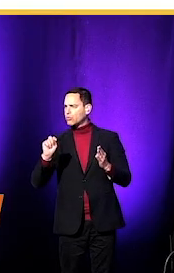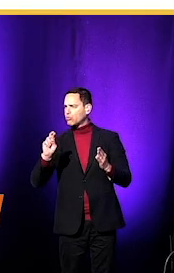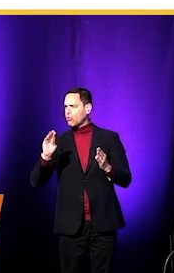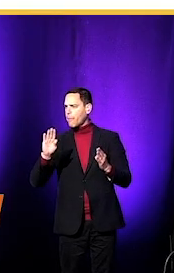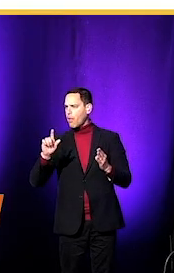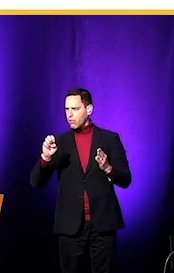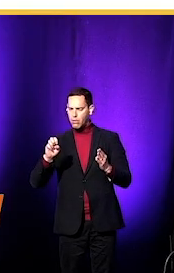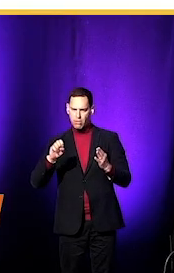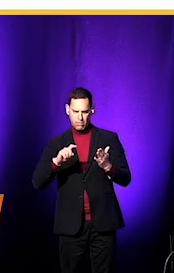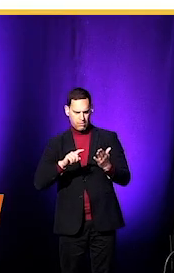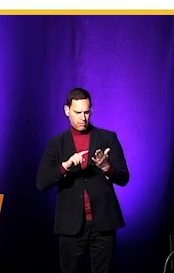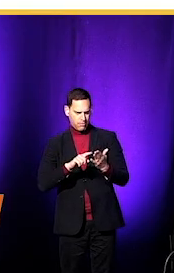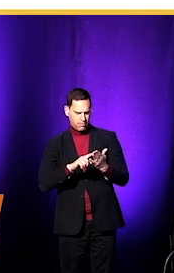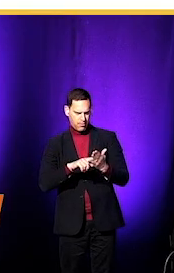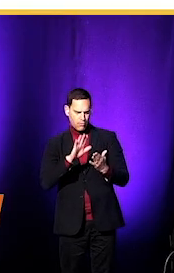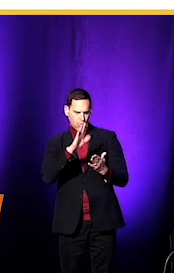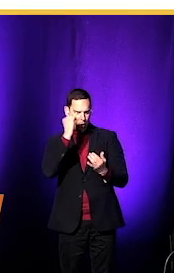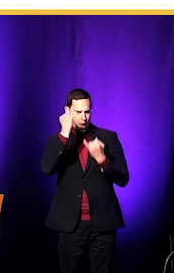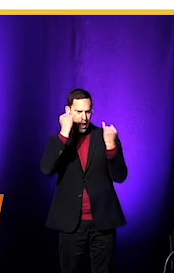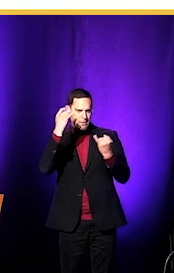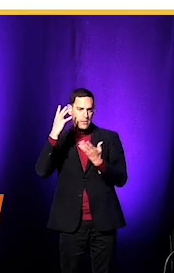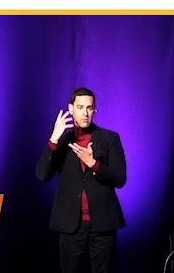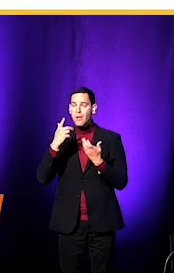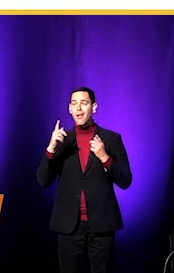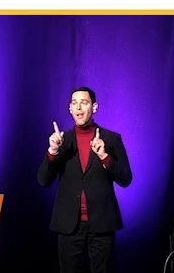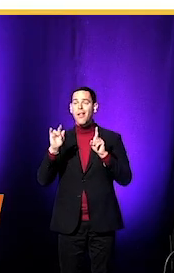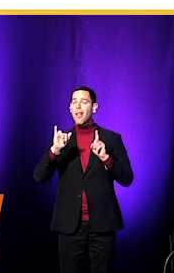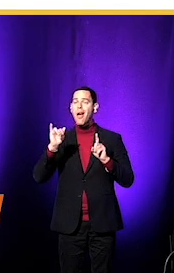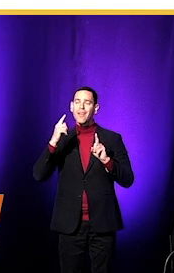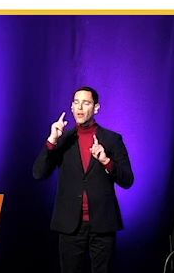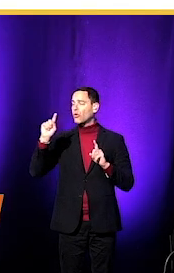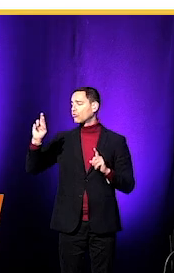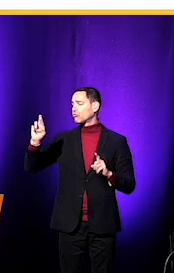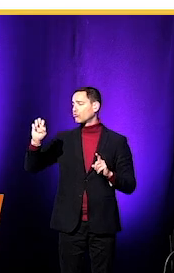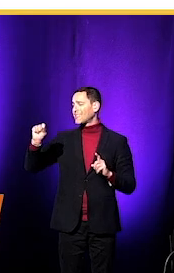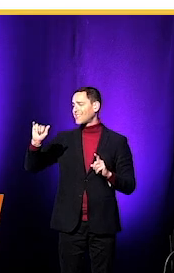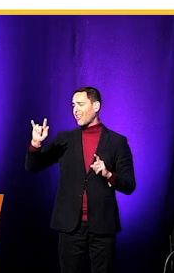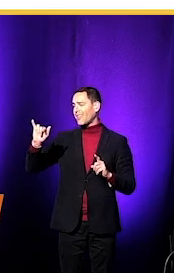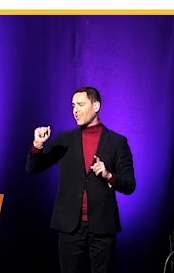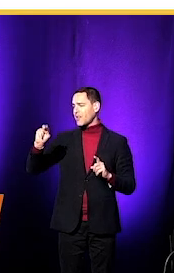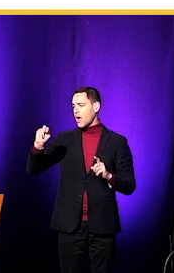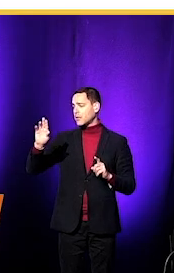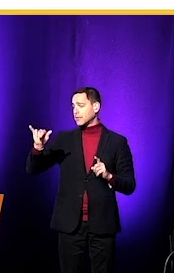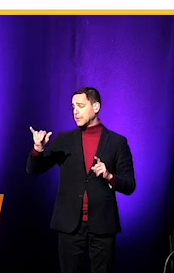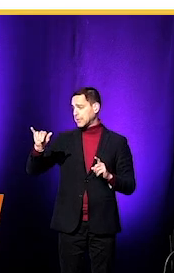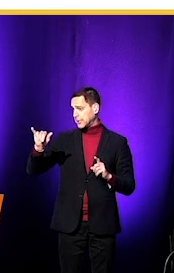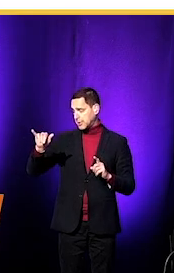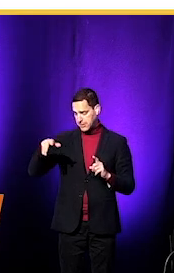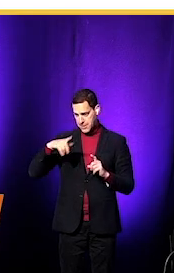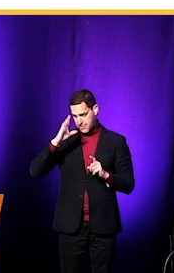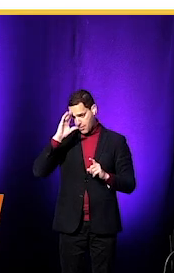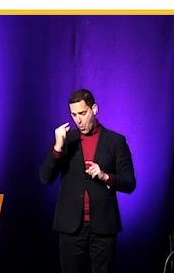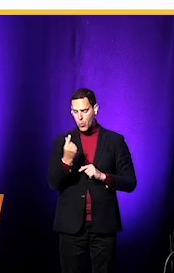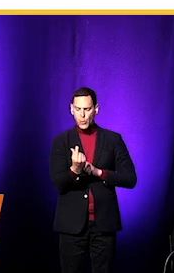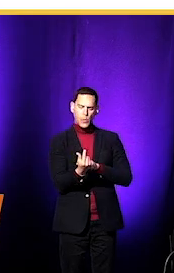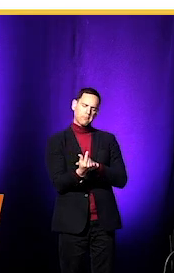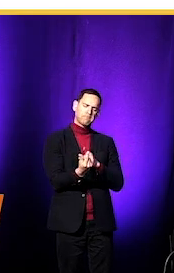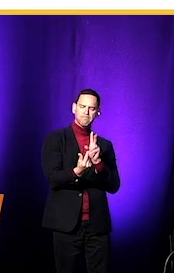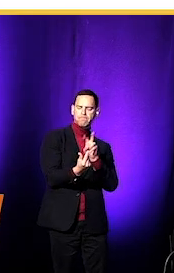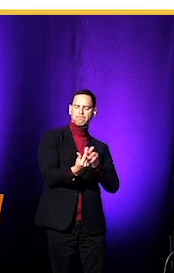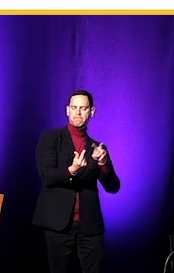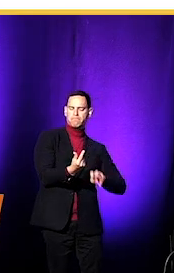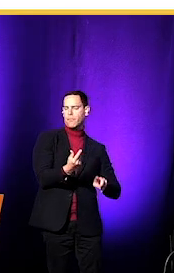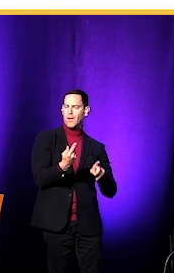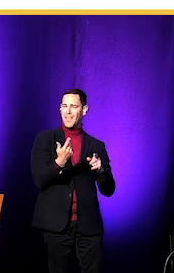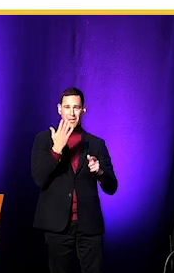about how maybe resiliency isn't always the answer sometimes. So I wondered if you could